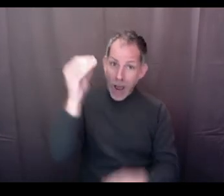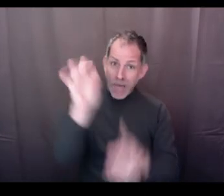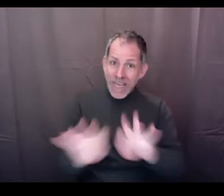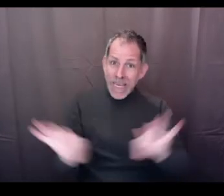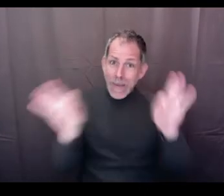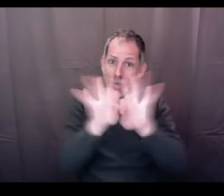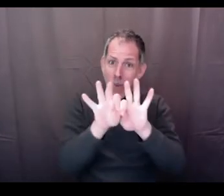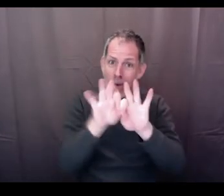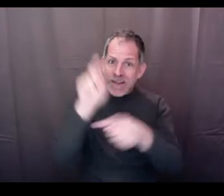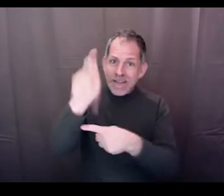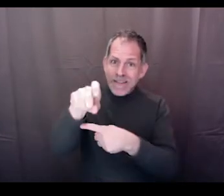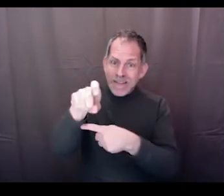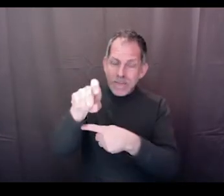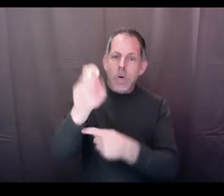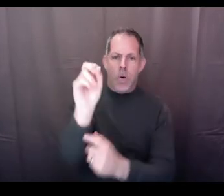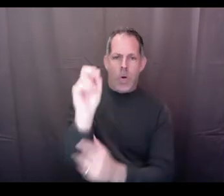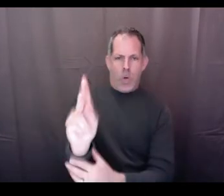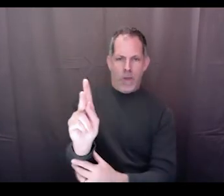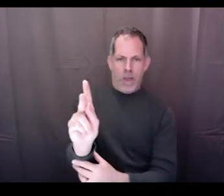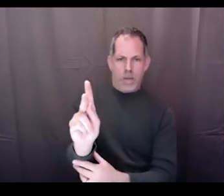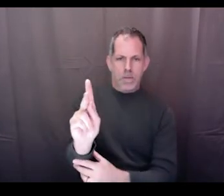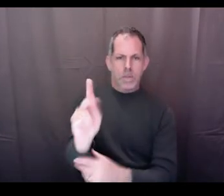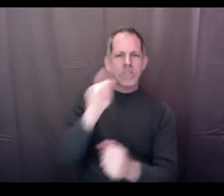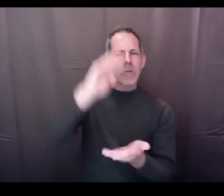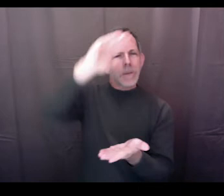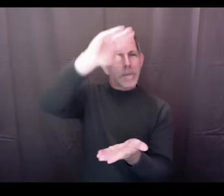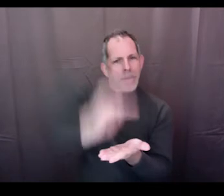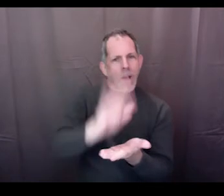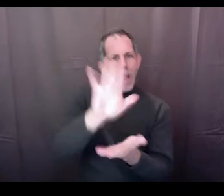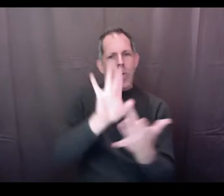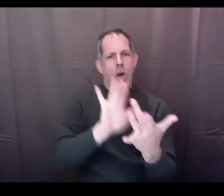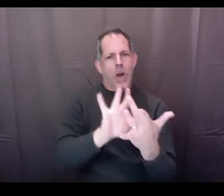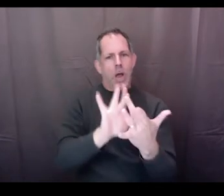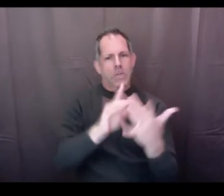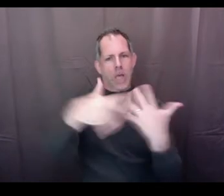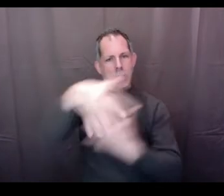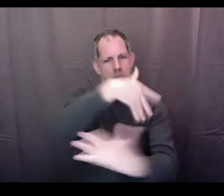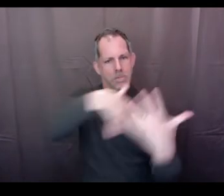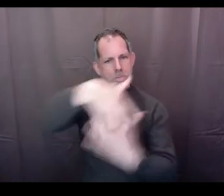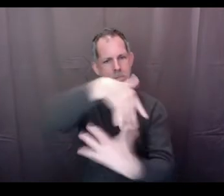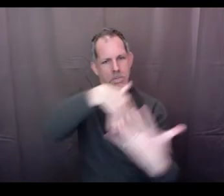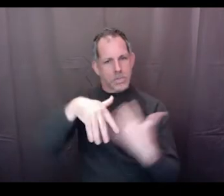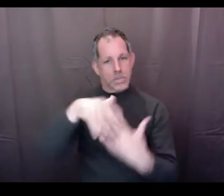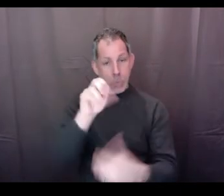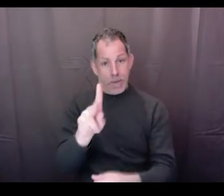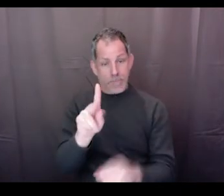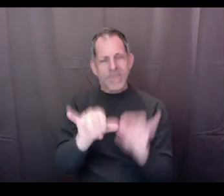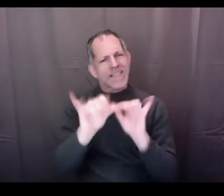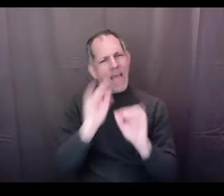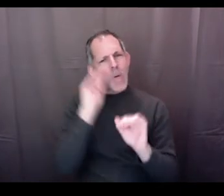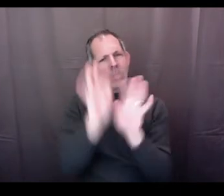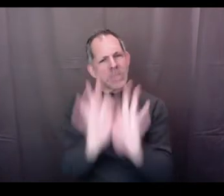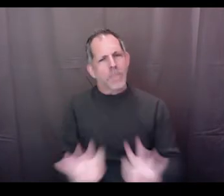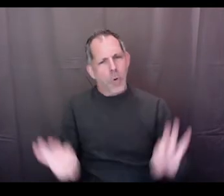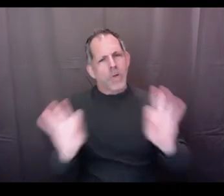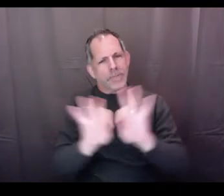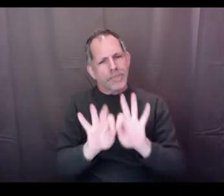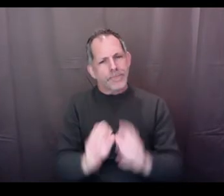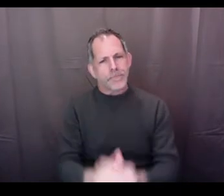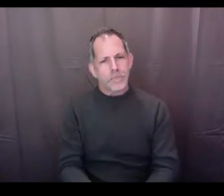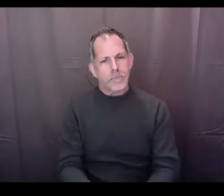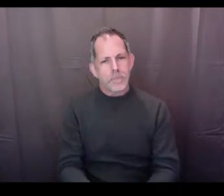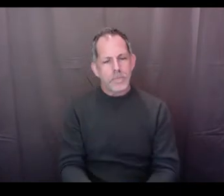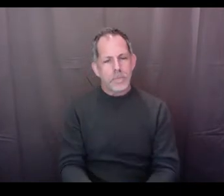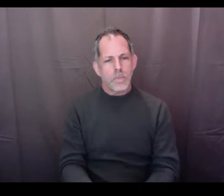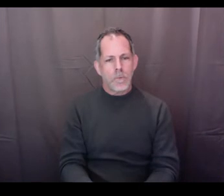has not been opened for activity, we really ask you to stay home and only make essential trips. And when you